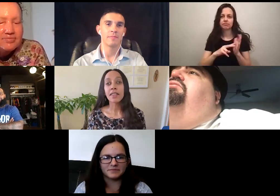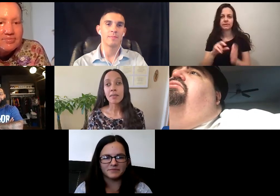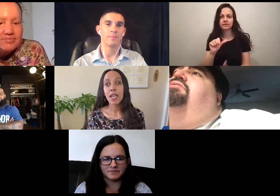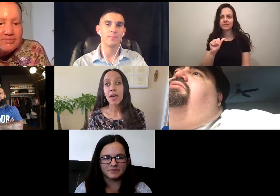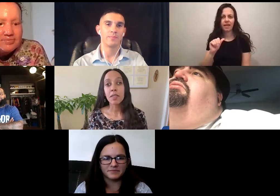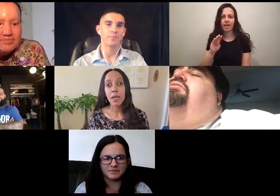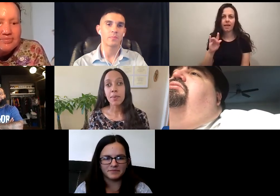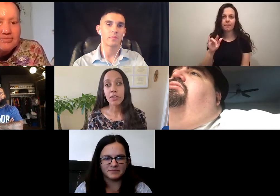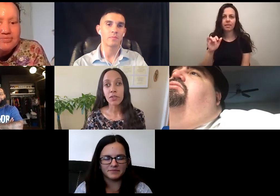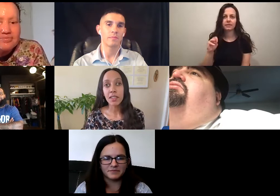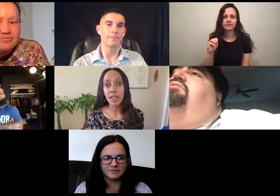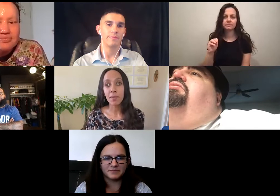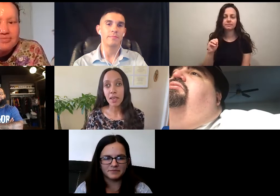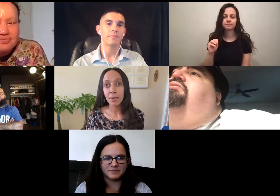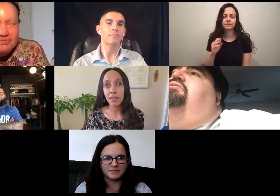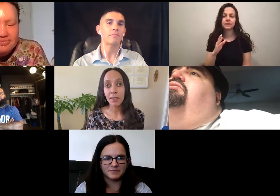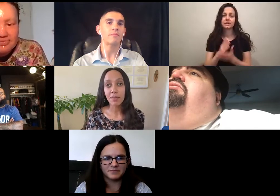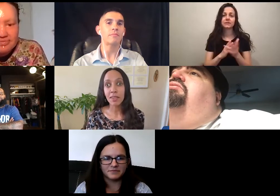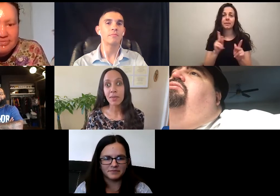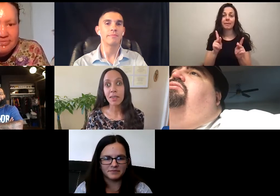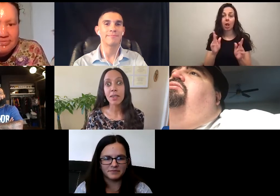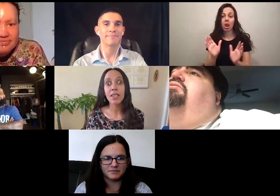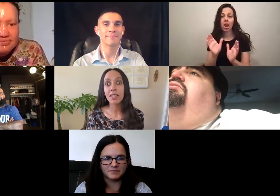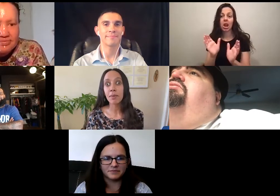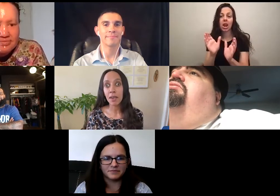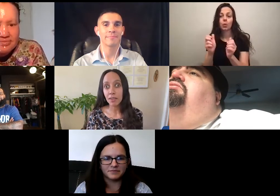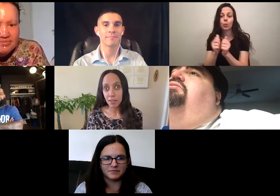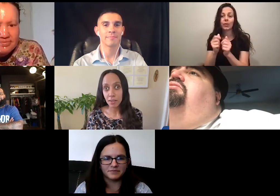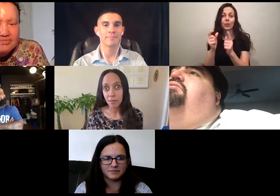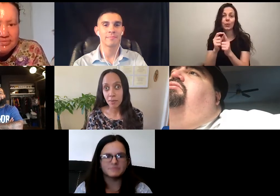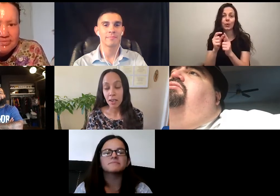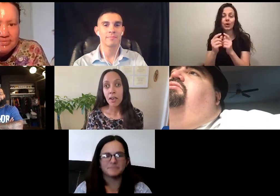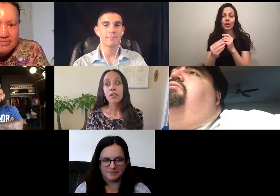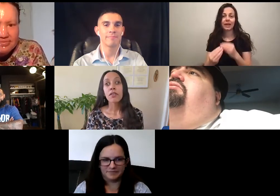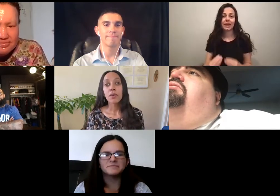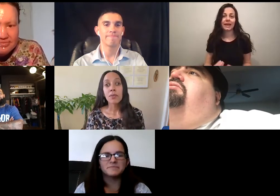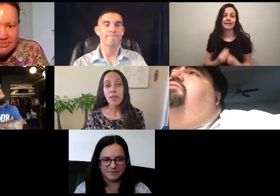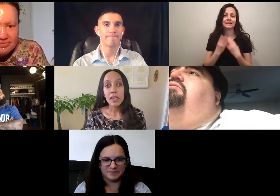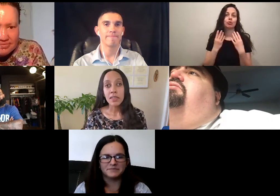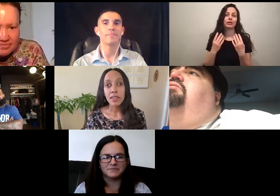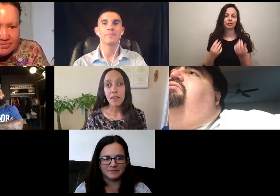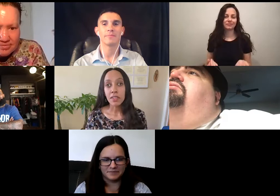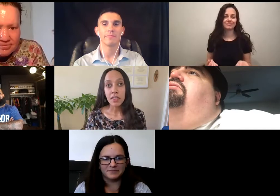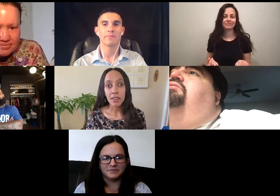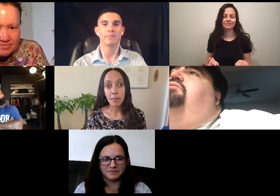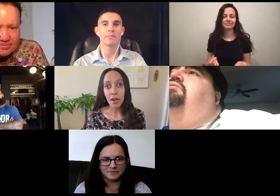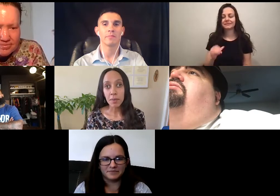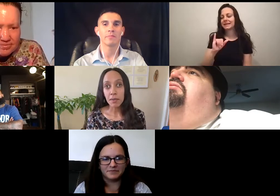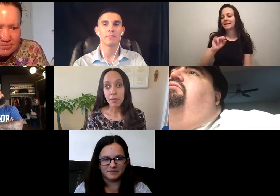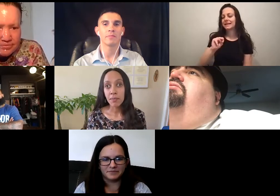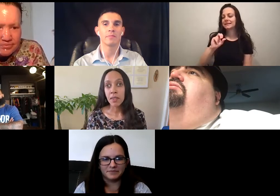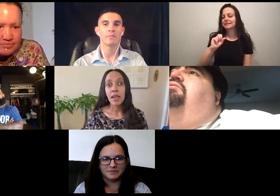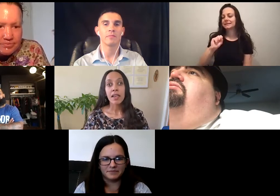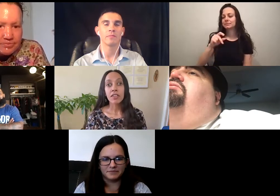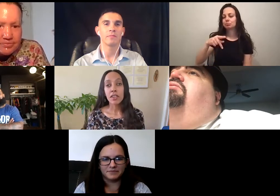And sometimes people dress up ableism with the word inspiration. So the word itself is not the